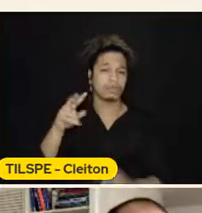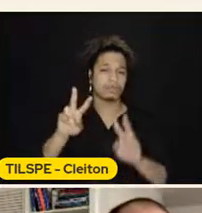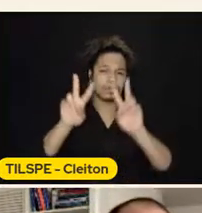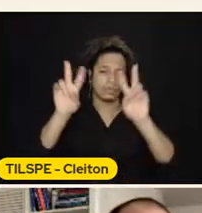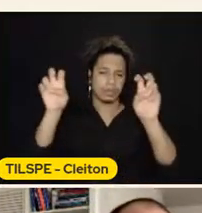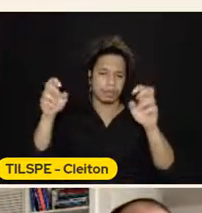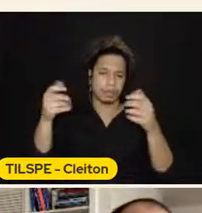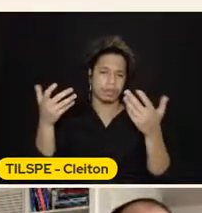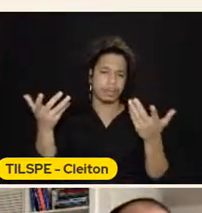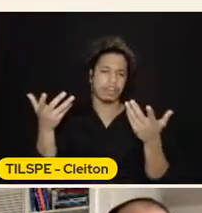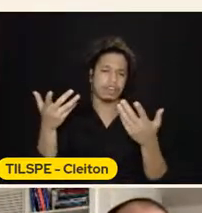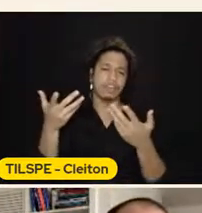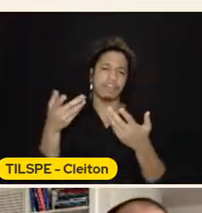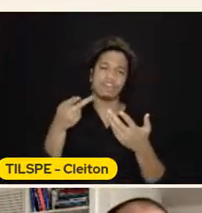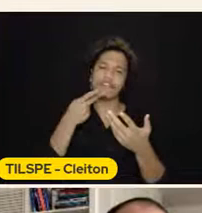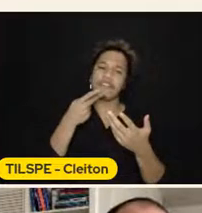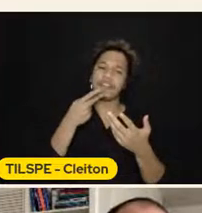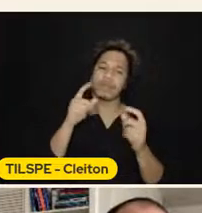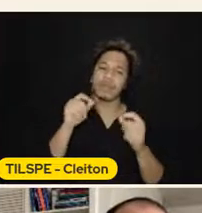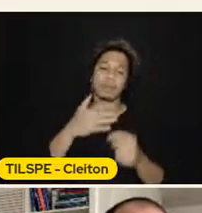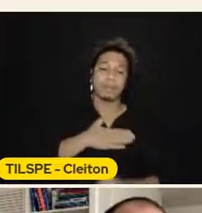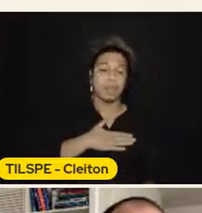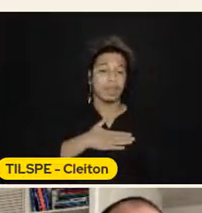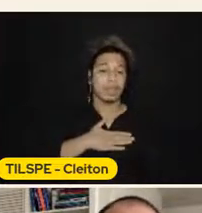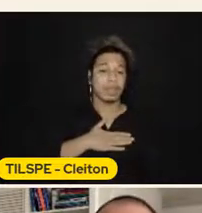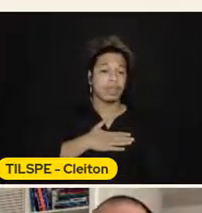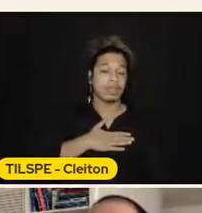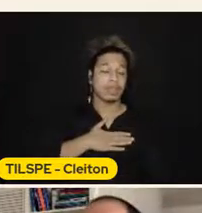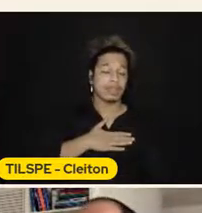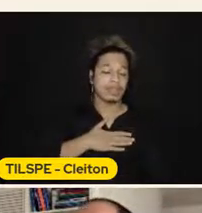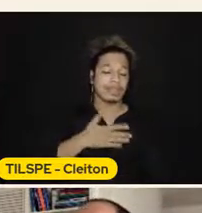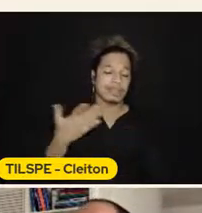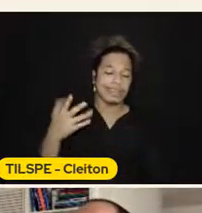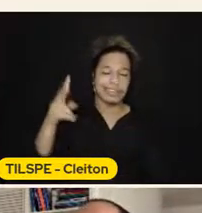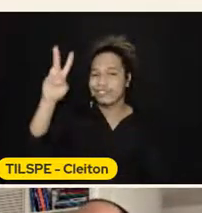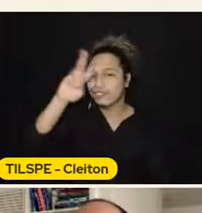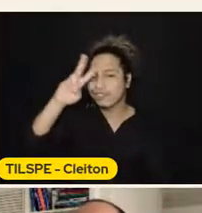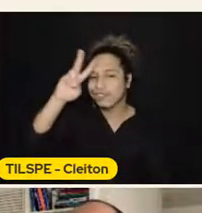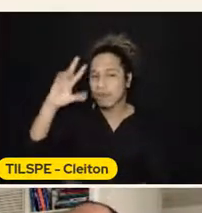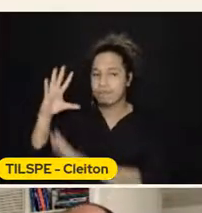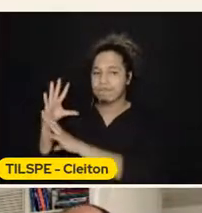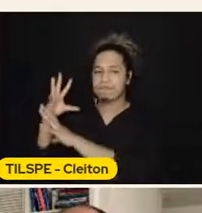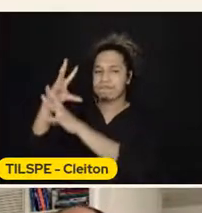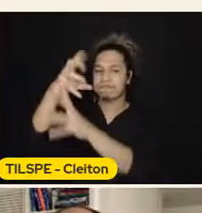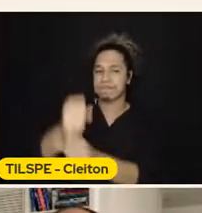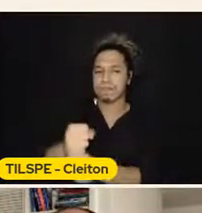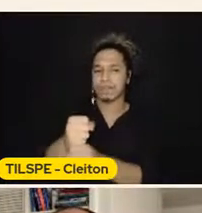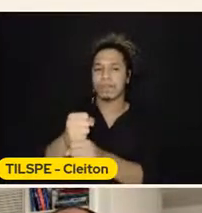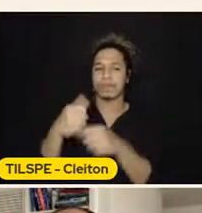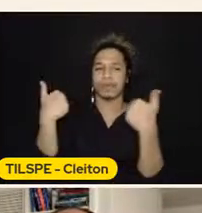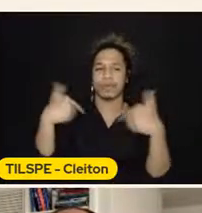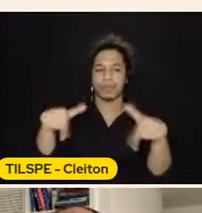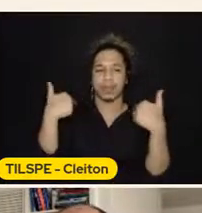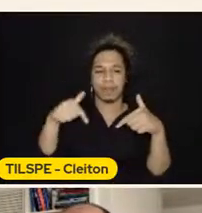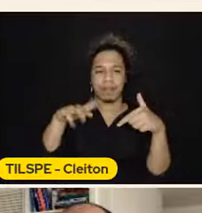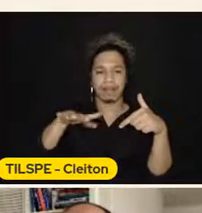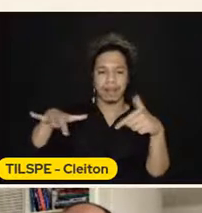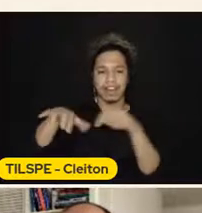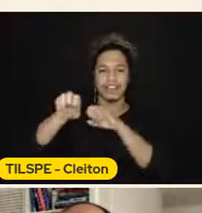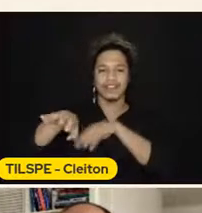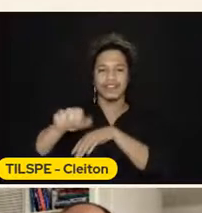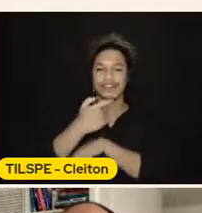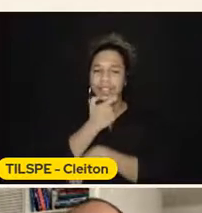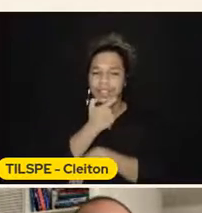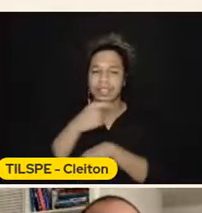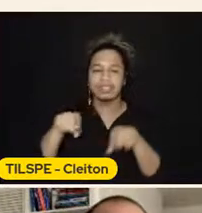started telling you my own story as an English language teacher and how I have navigated these different